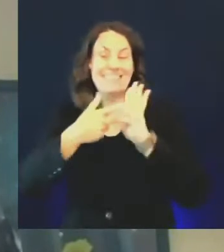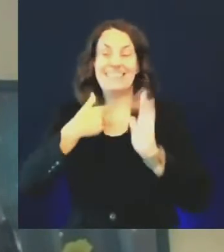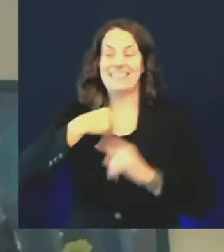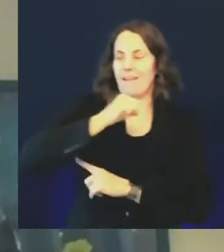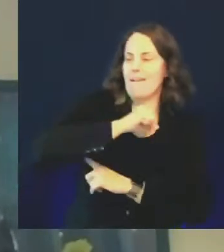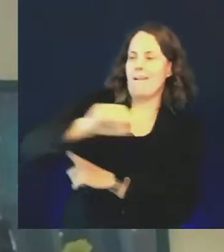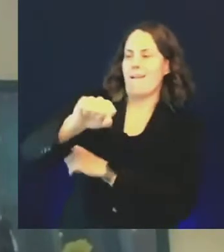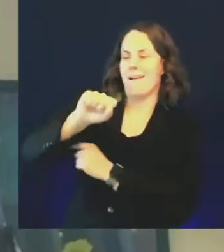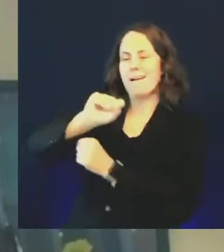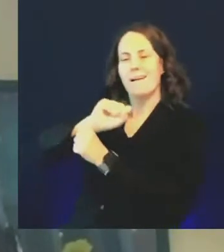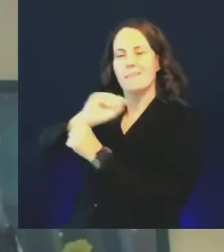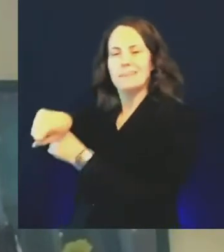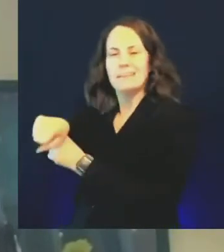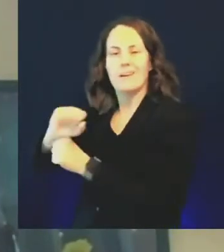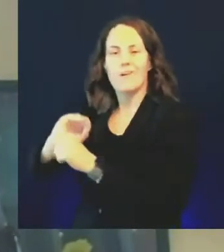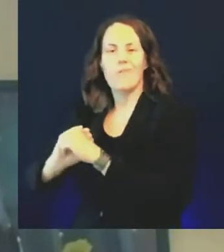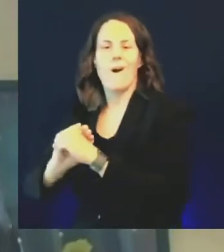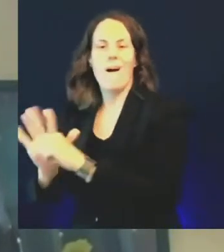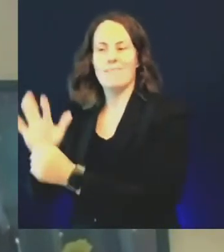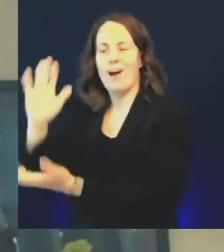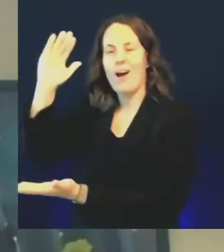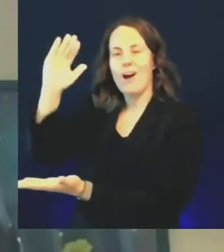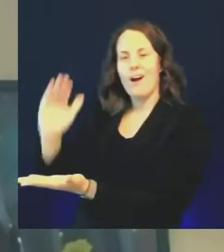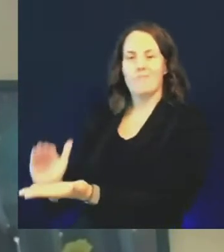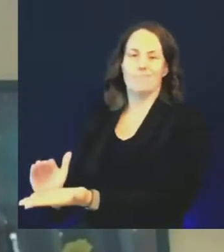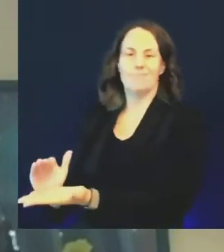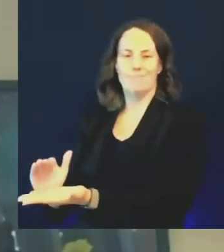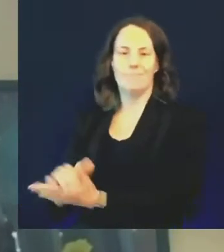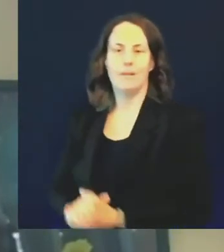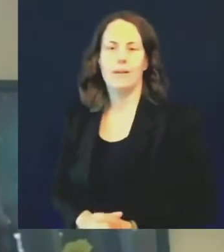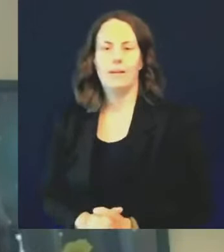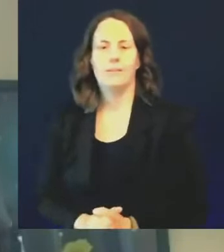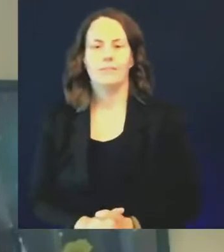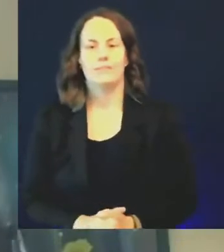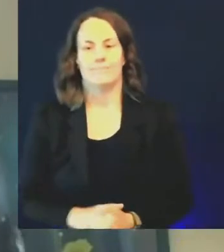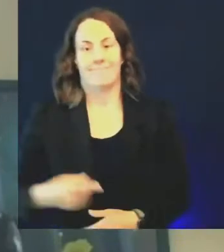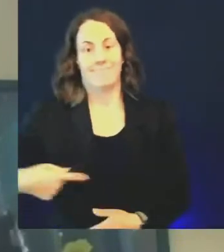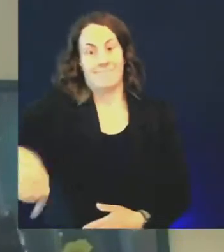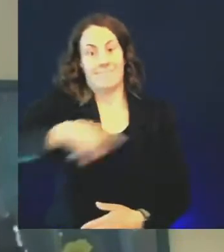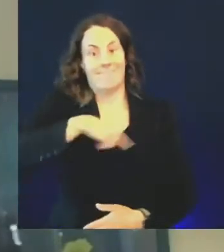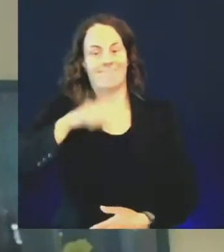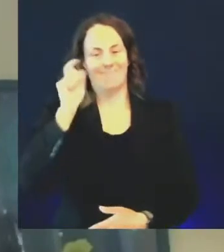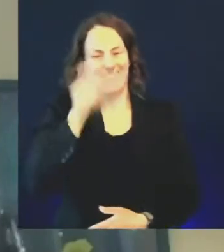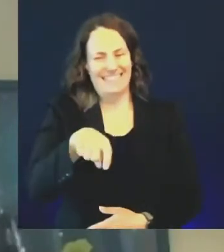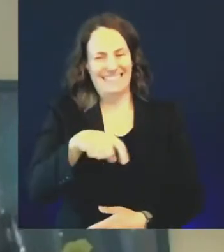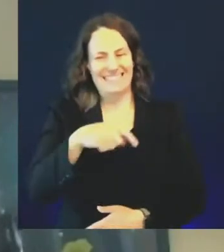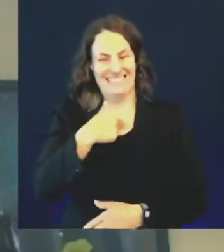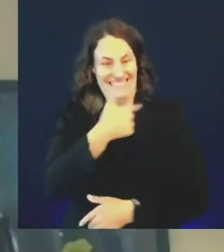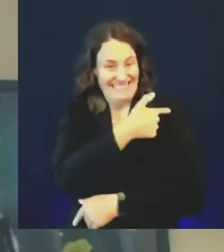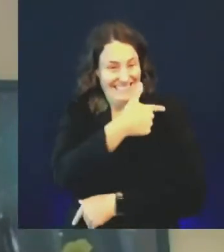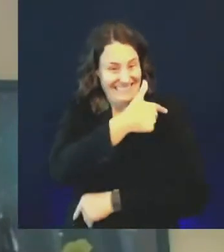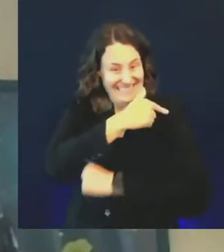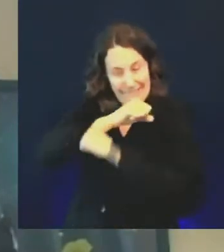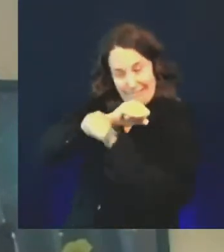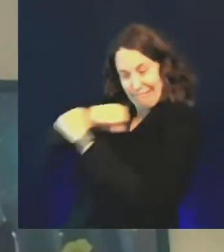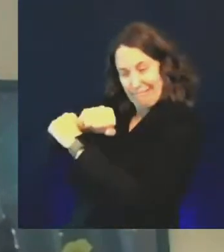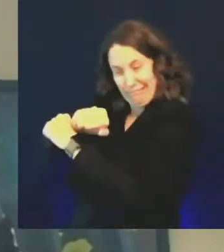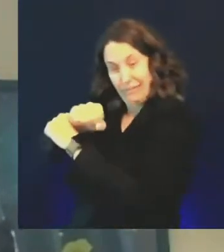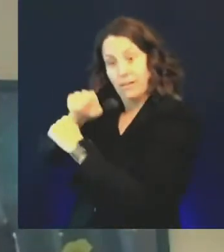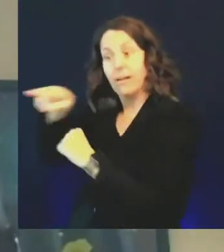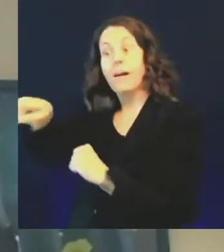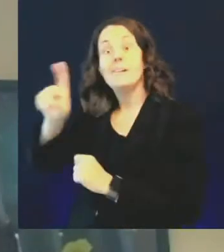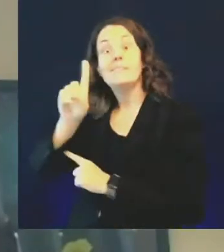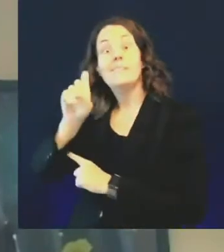and the faster we move through this pandemic. And let me be frank, stopping the spread